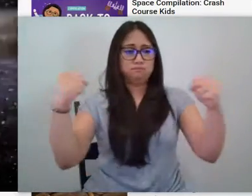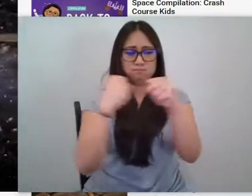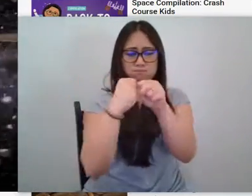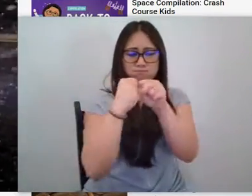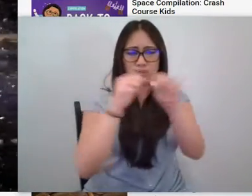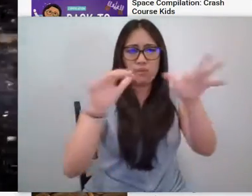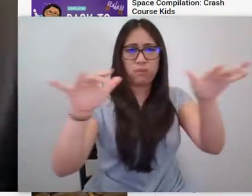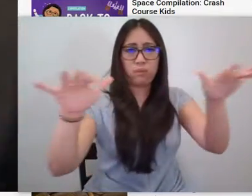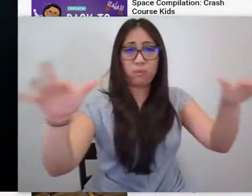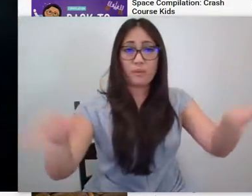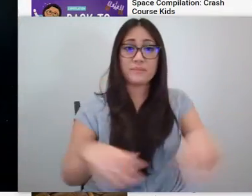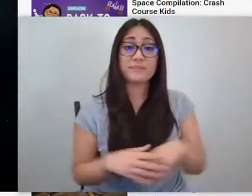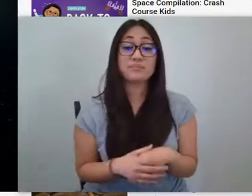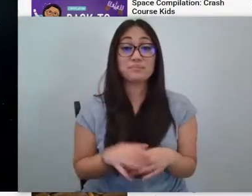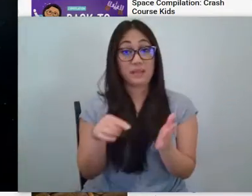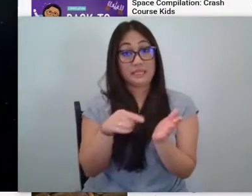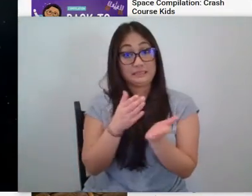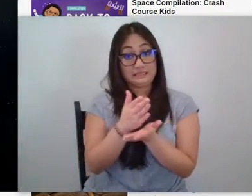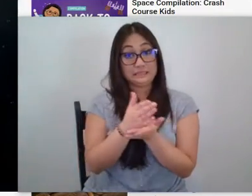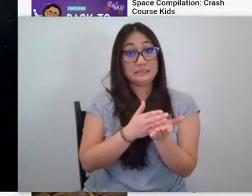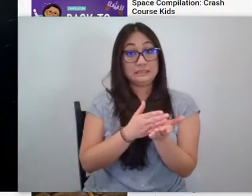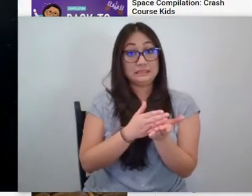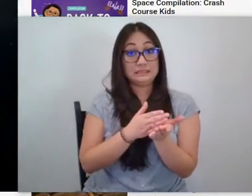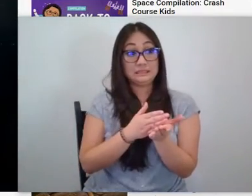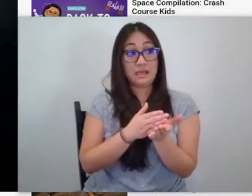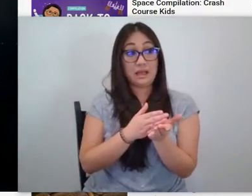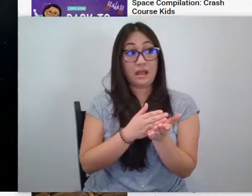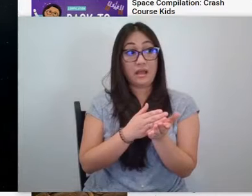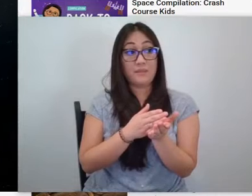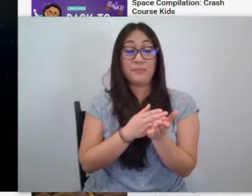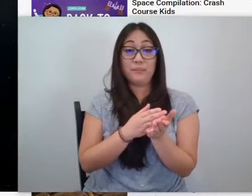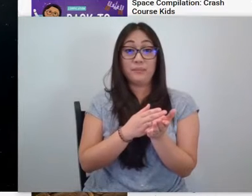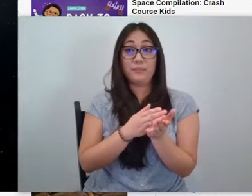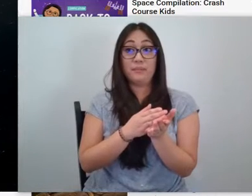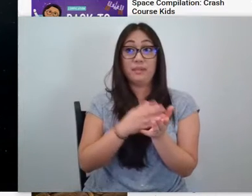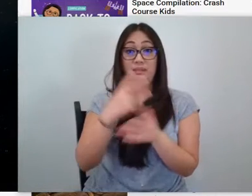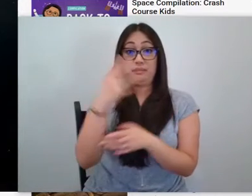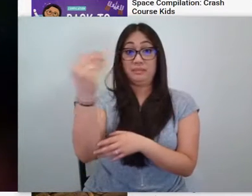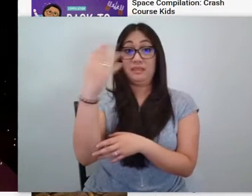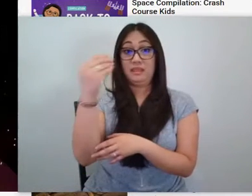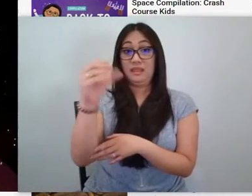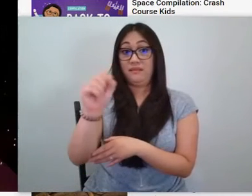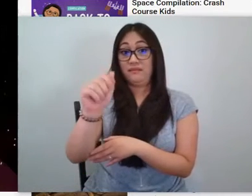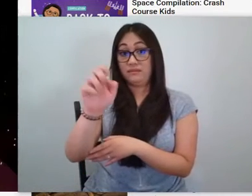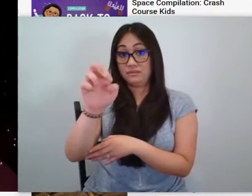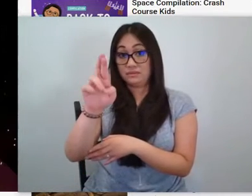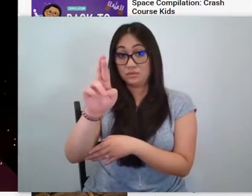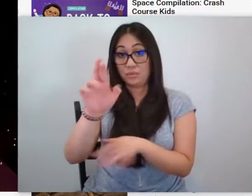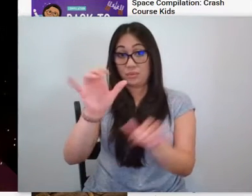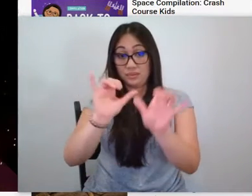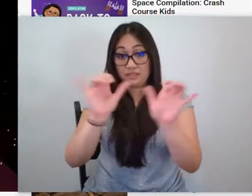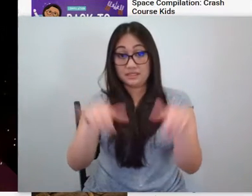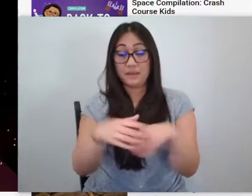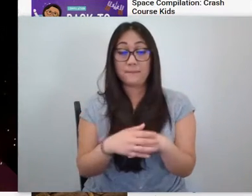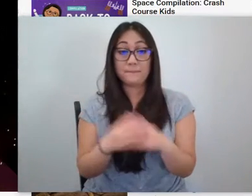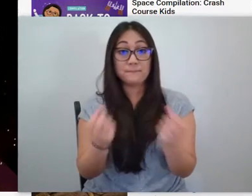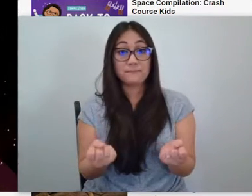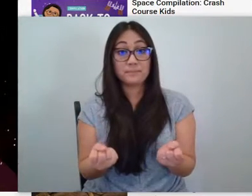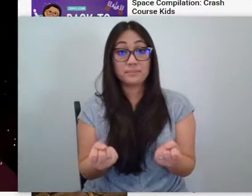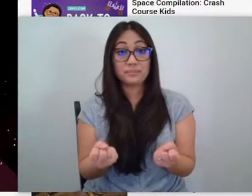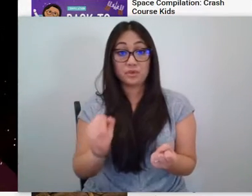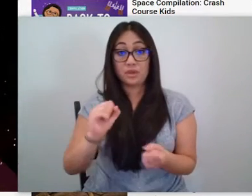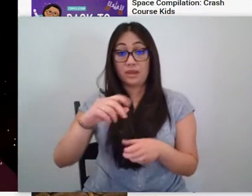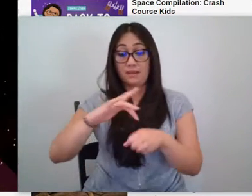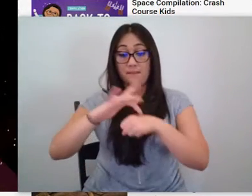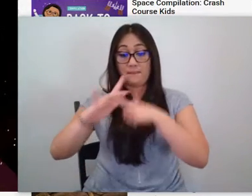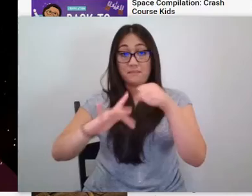and spun into other orbits. These are called Trojan asteroids. Many move with the planet Jupiter as it